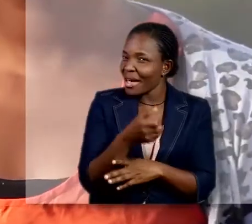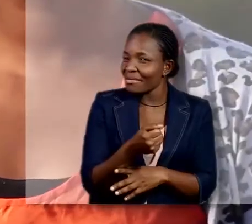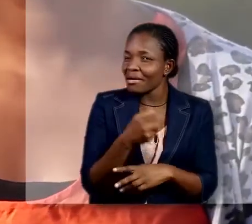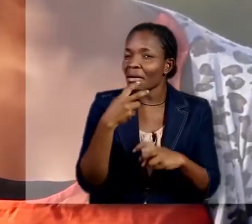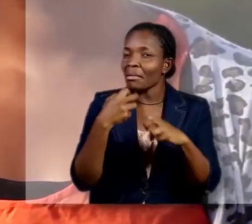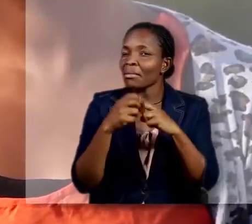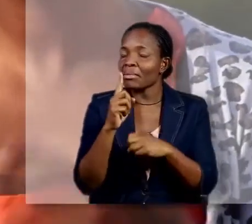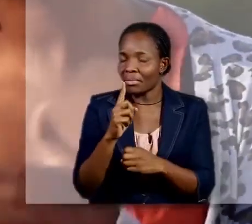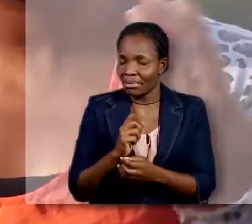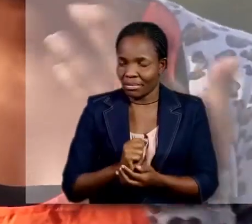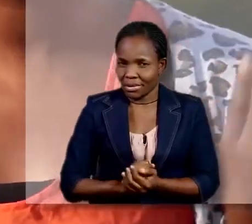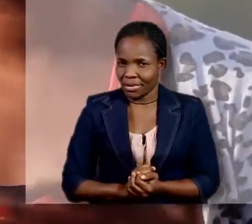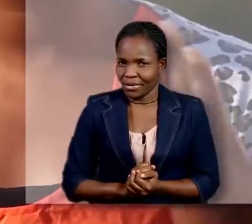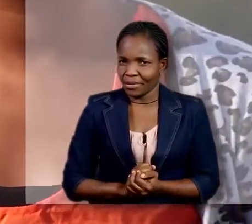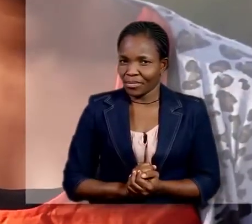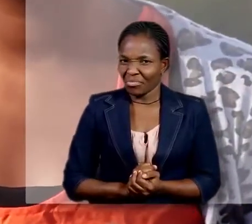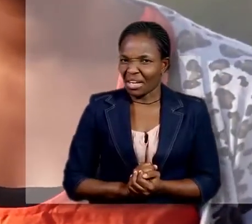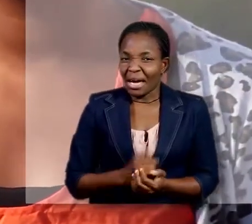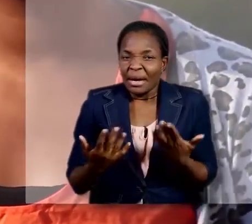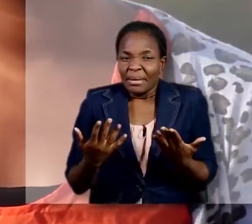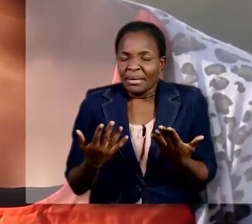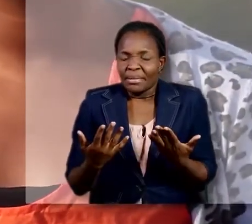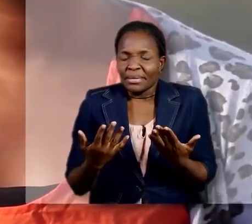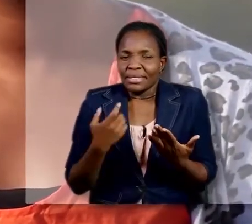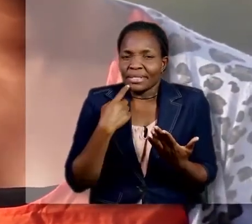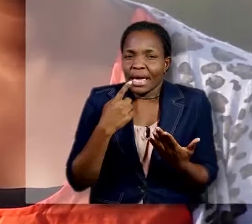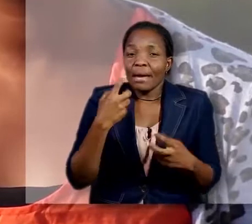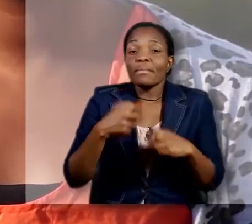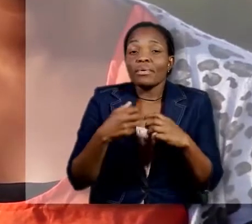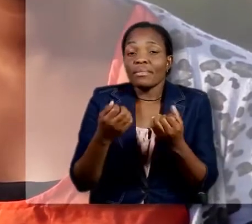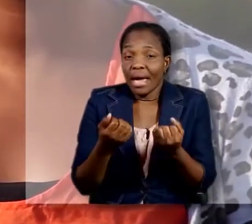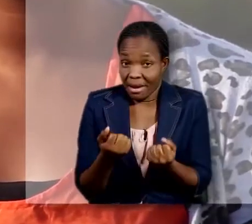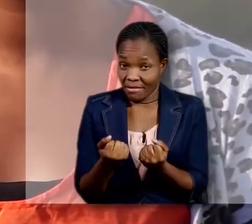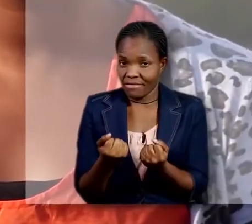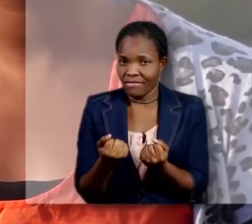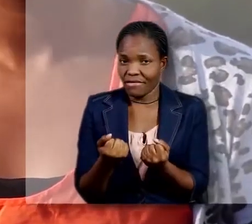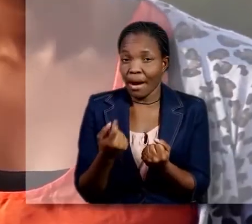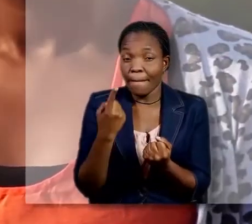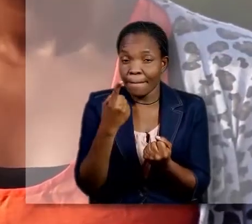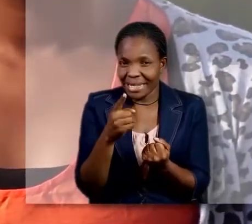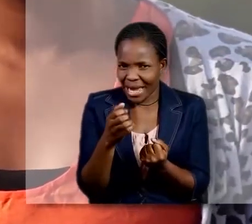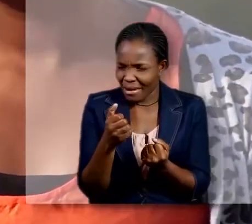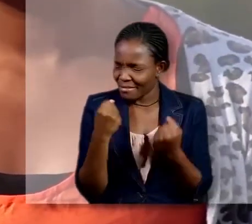not significant, or not specifically problems in the political system, but maybe that there is a lot of